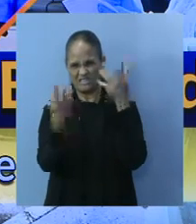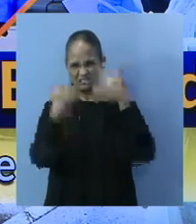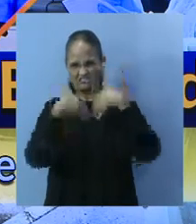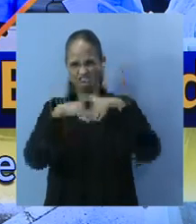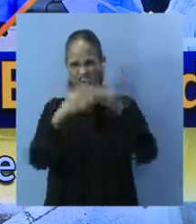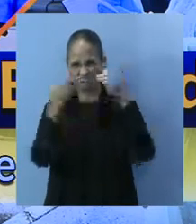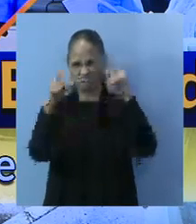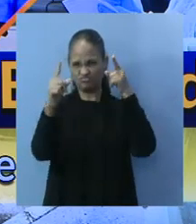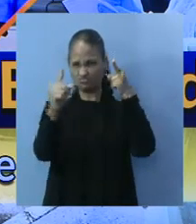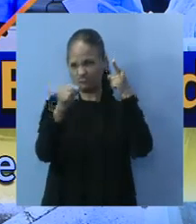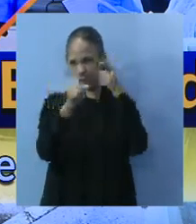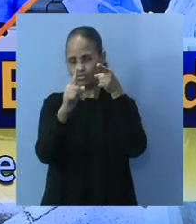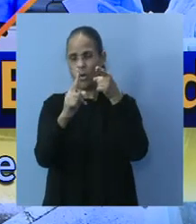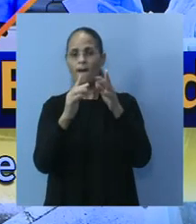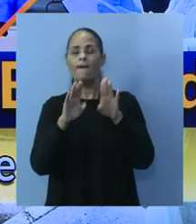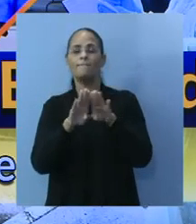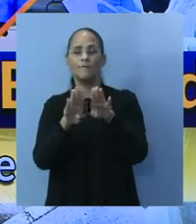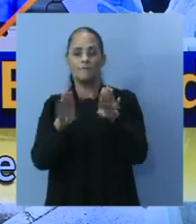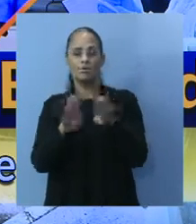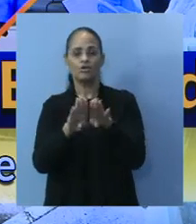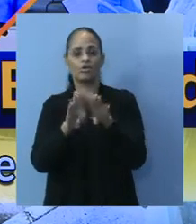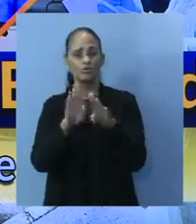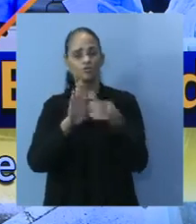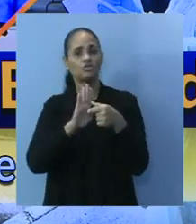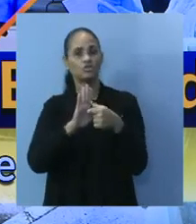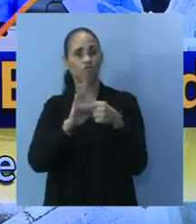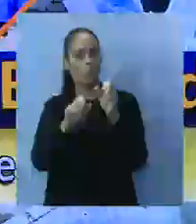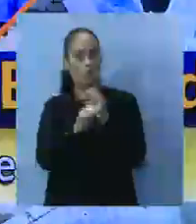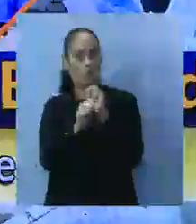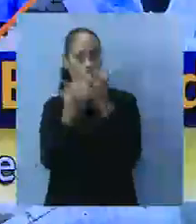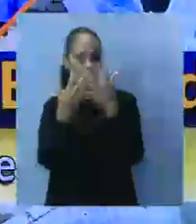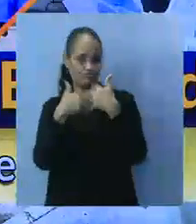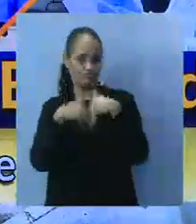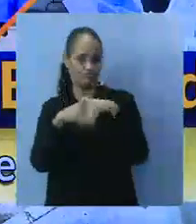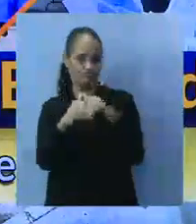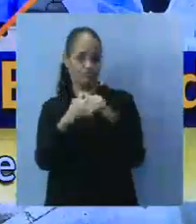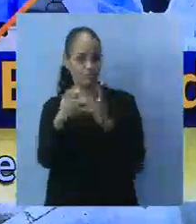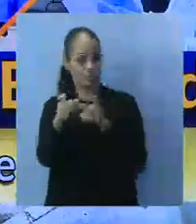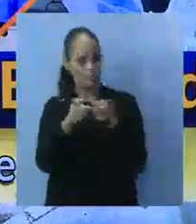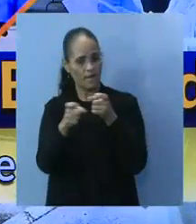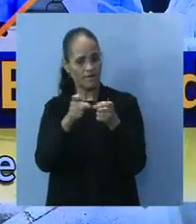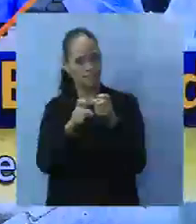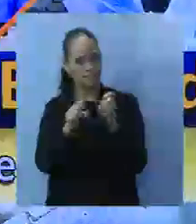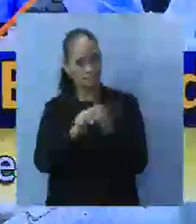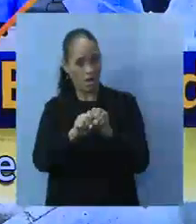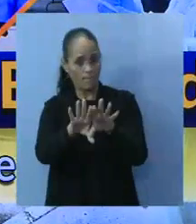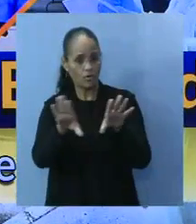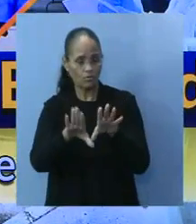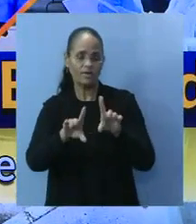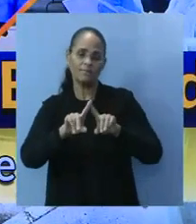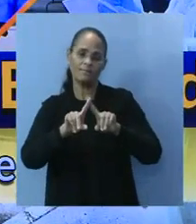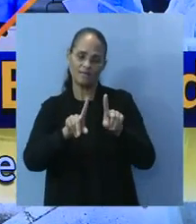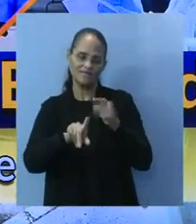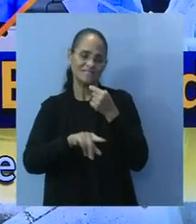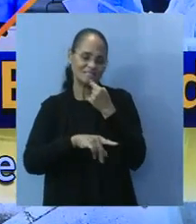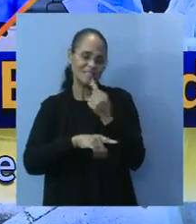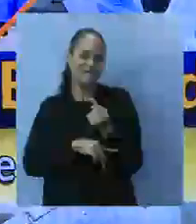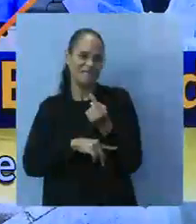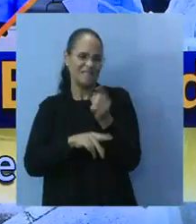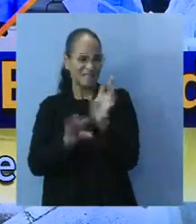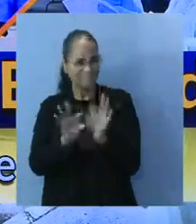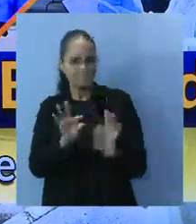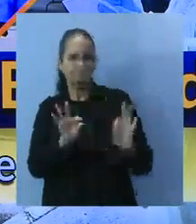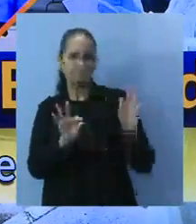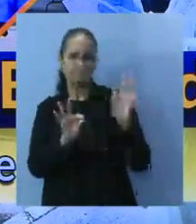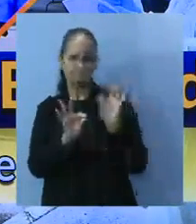Bermuda, we have shown that we can work together to successfully manage this particular outbreak. However, as I've stated, it is vital that